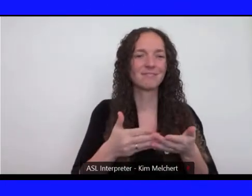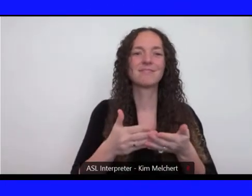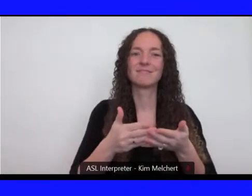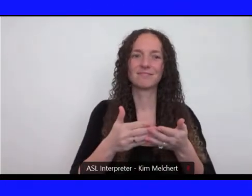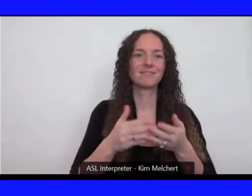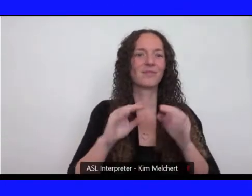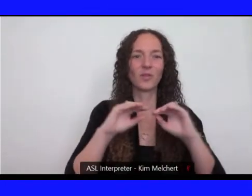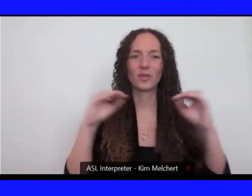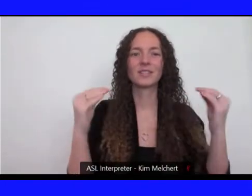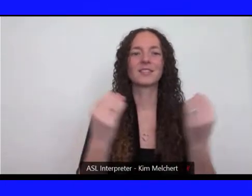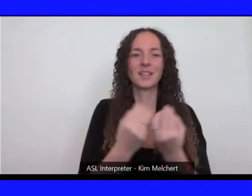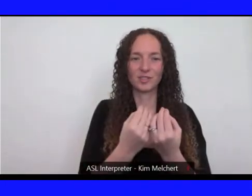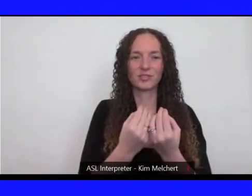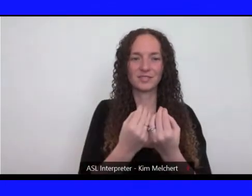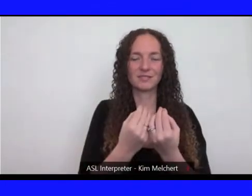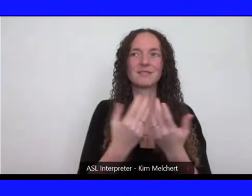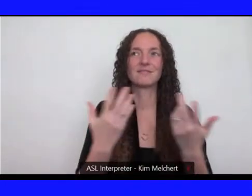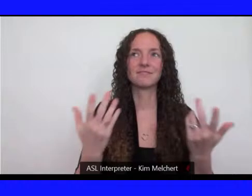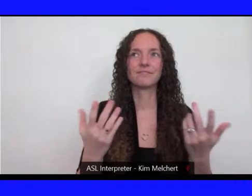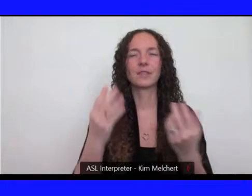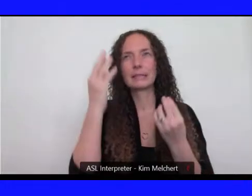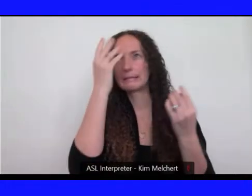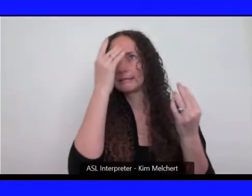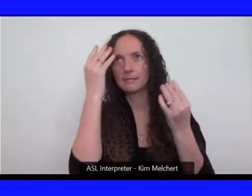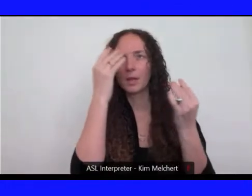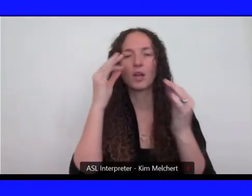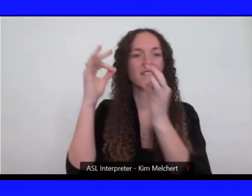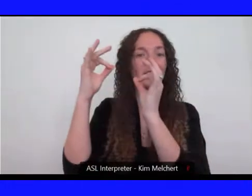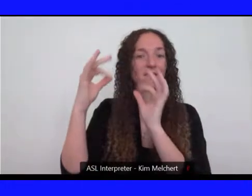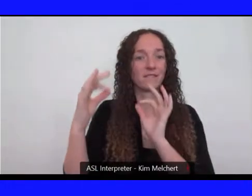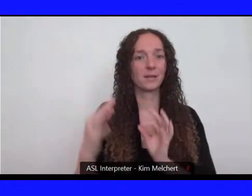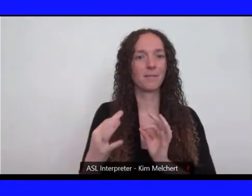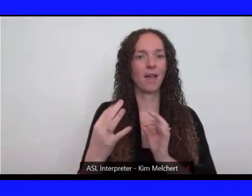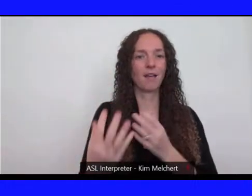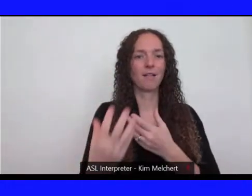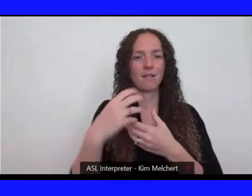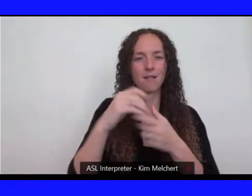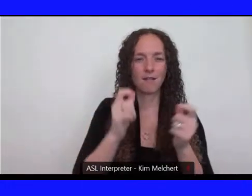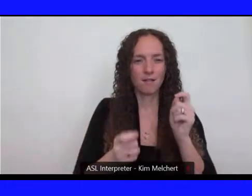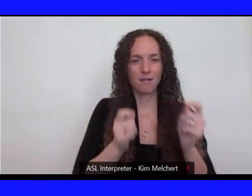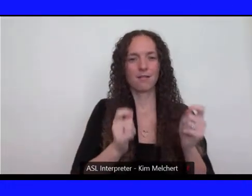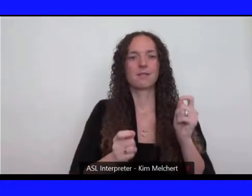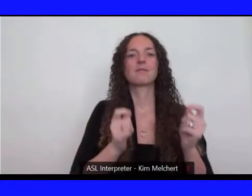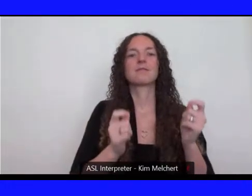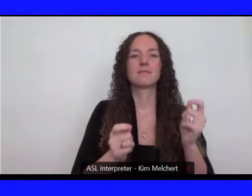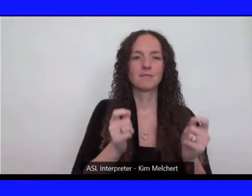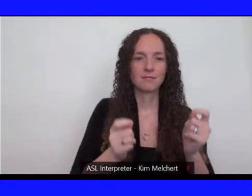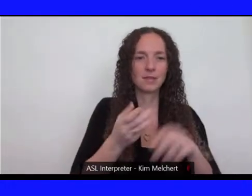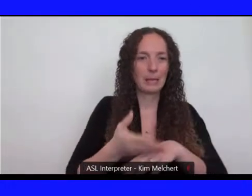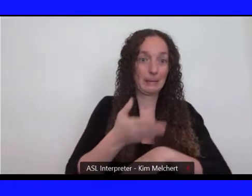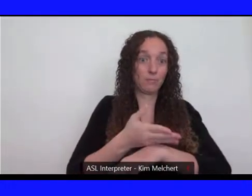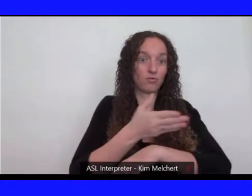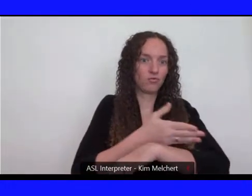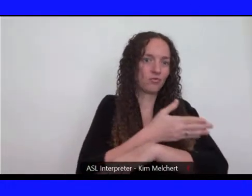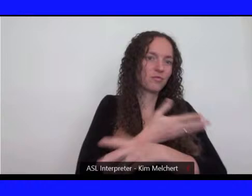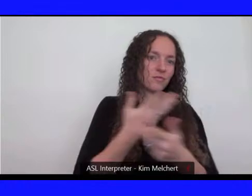it to heart and really made it happen. And if you recall, last time these